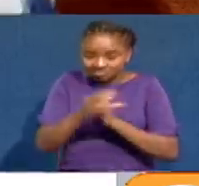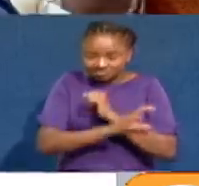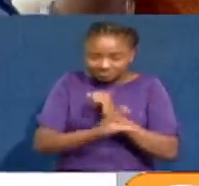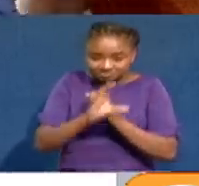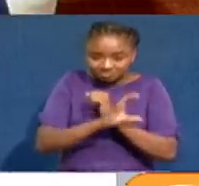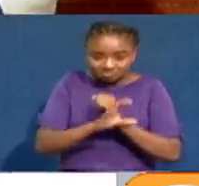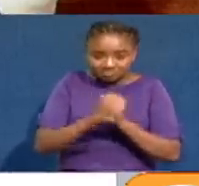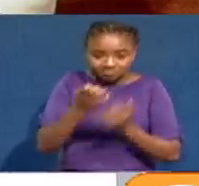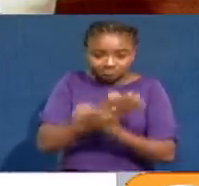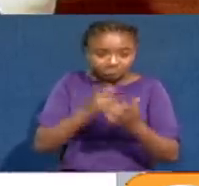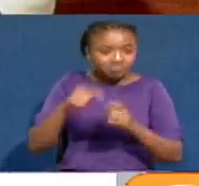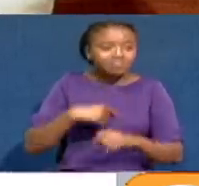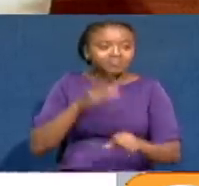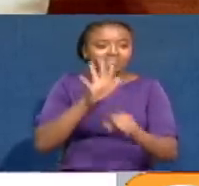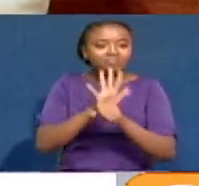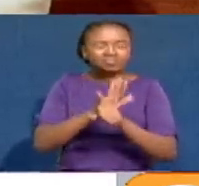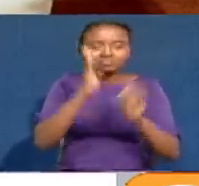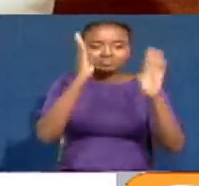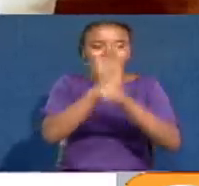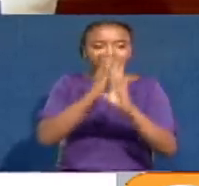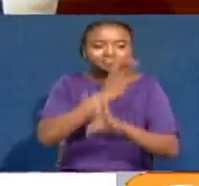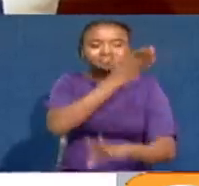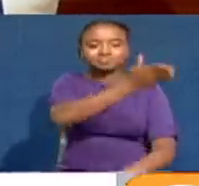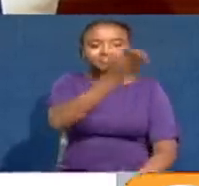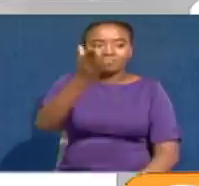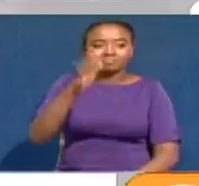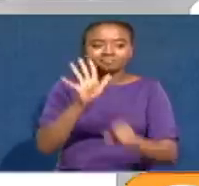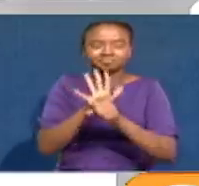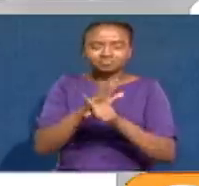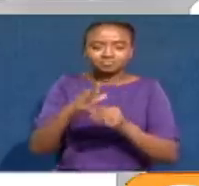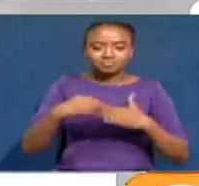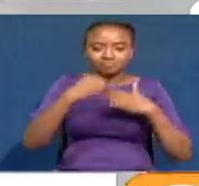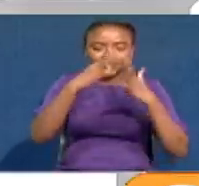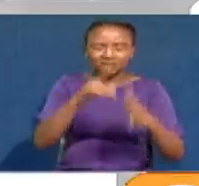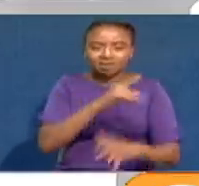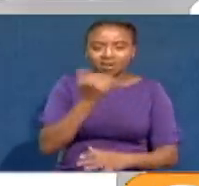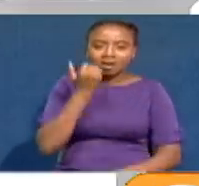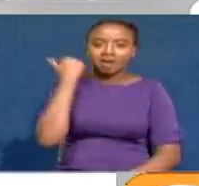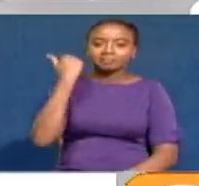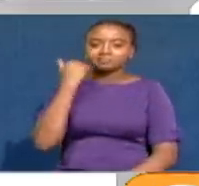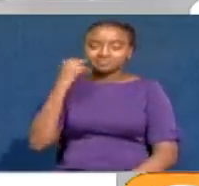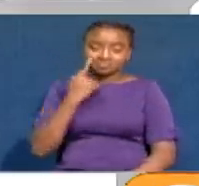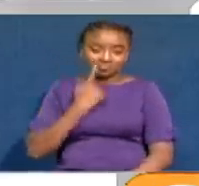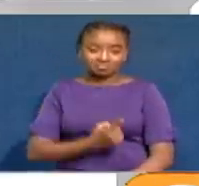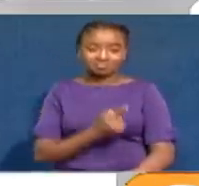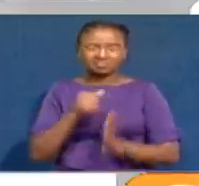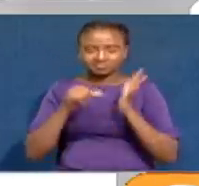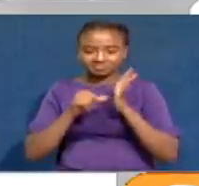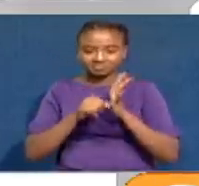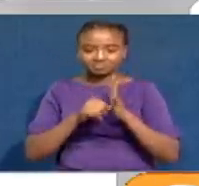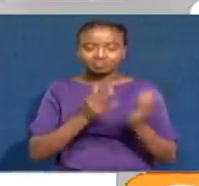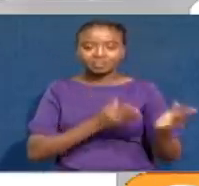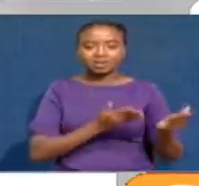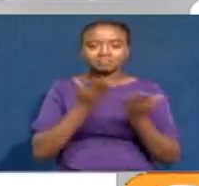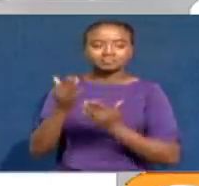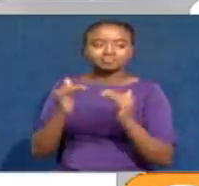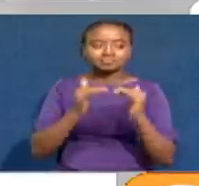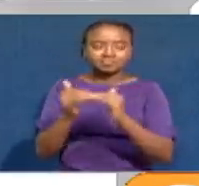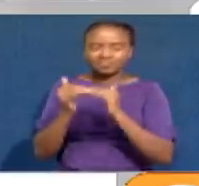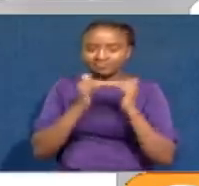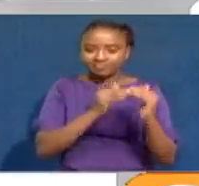is hidden out there. No, I think most of it has gone to our leaders. I think you are getting off. And that is the kind of thing that is bringing around the inequality in our